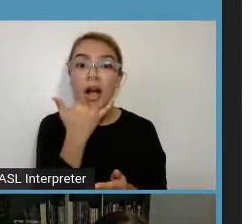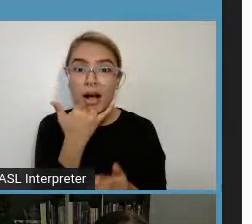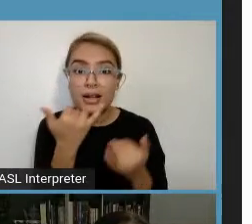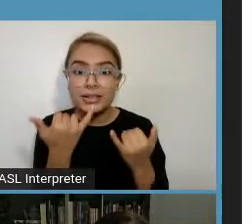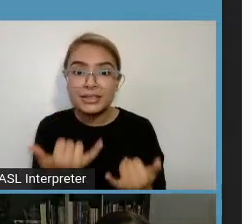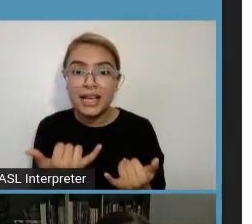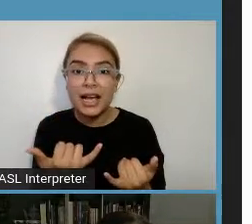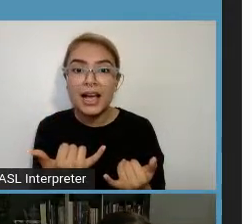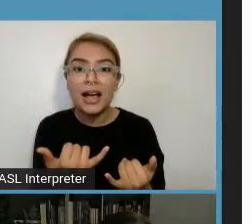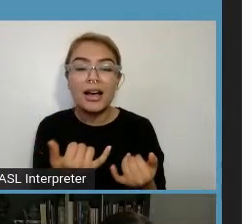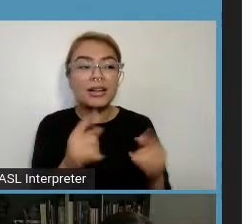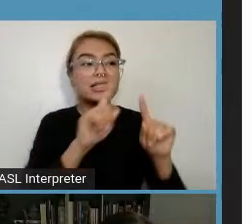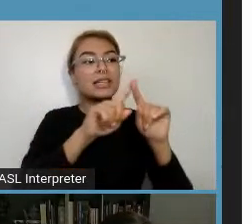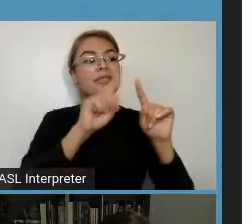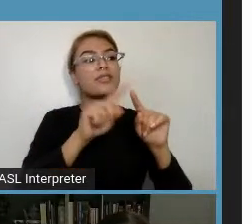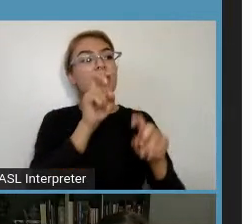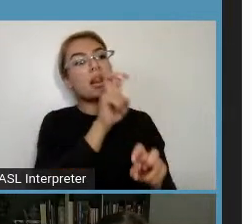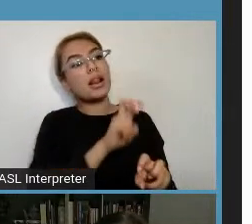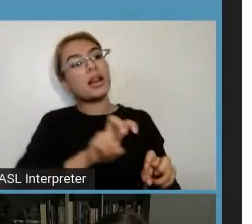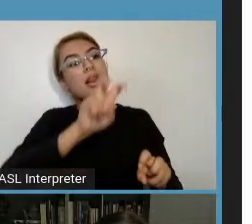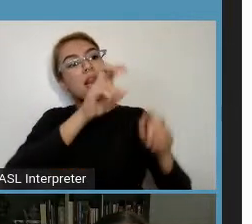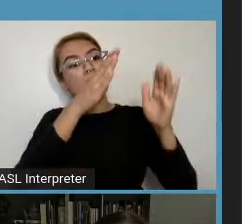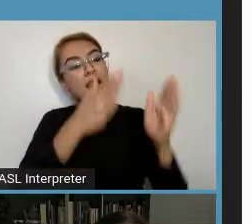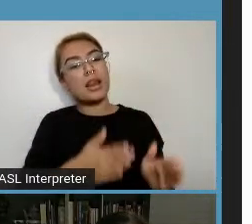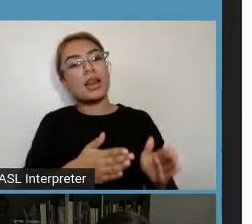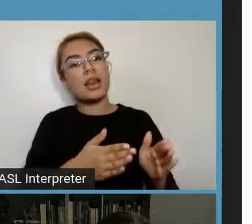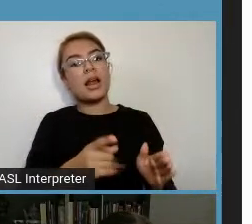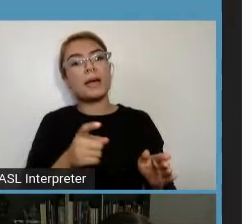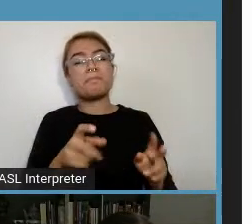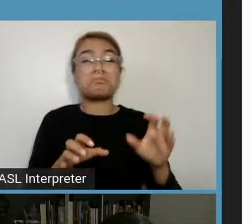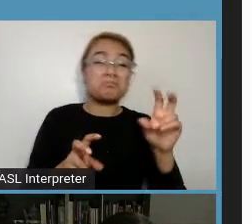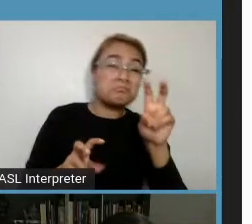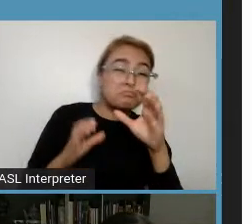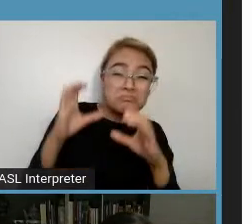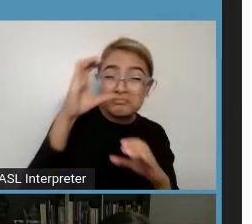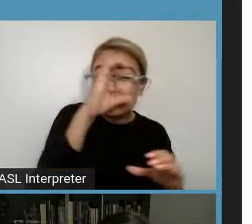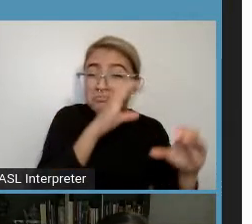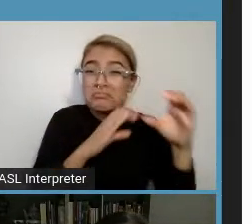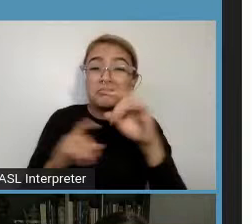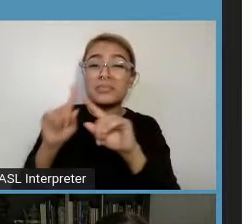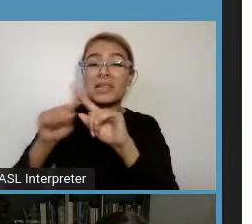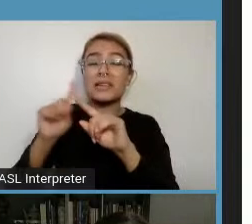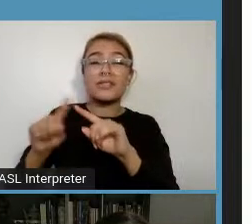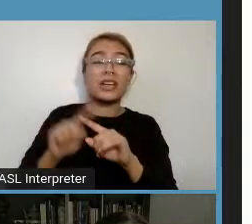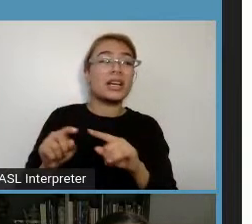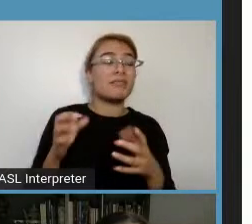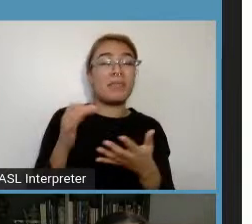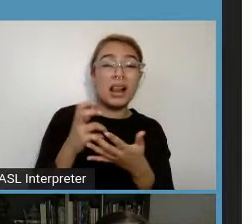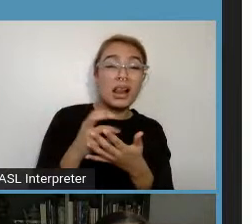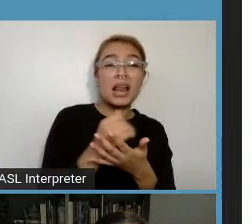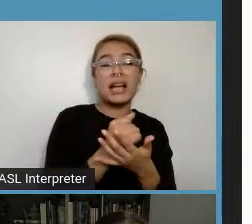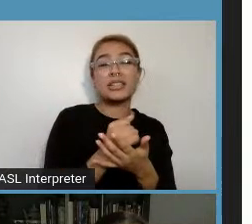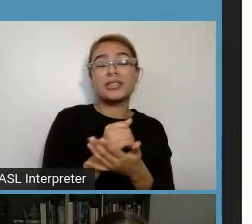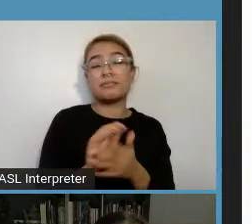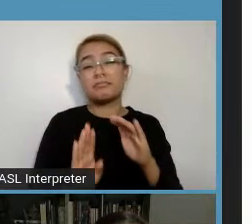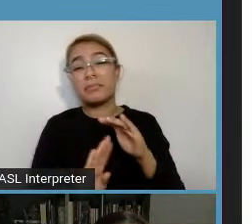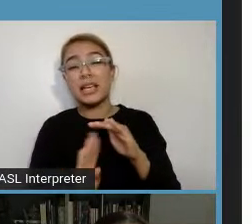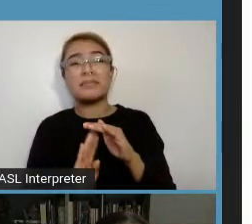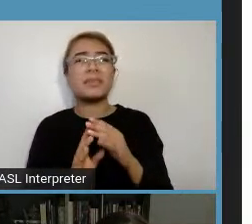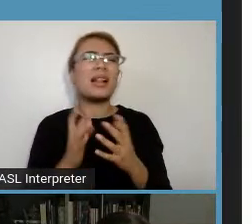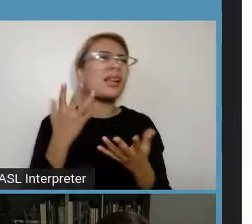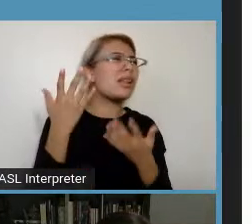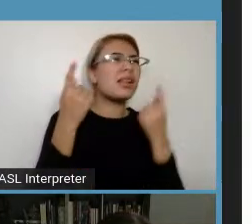had to go from museum to museum and scour through their basements and collections to come up with ideas. Having